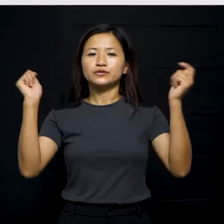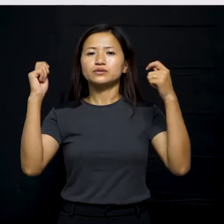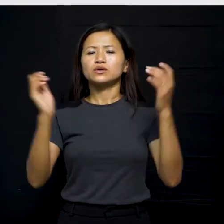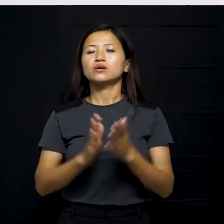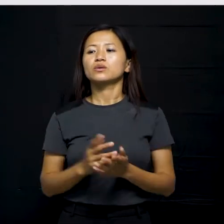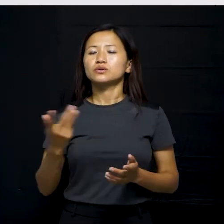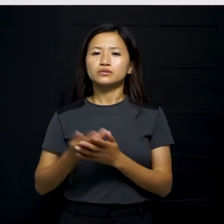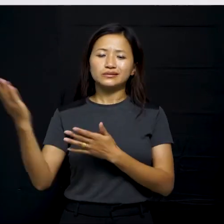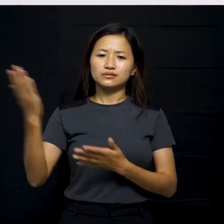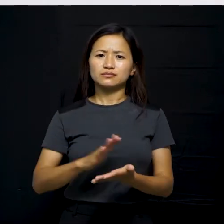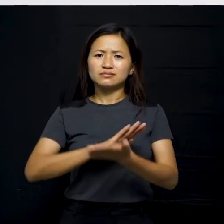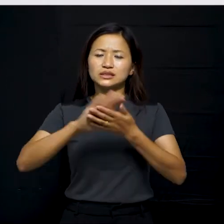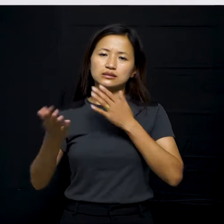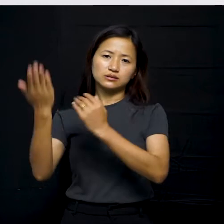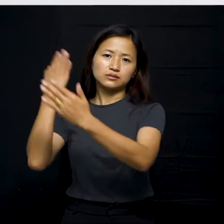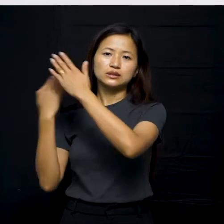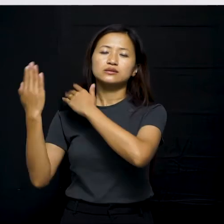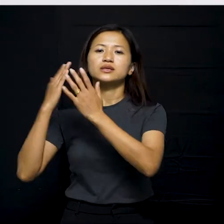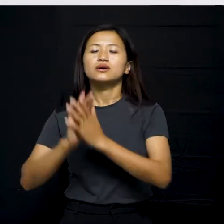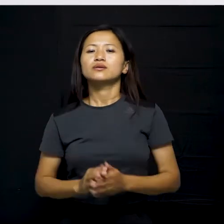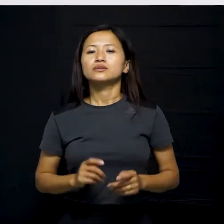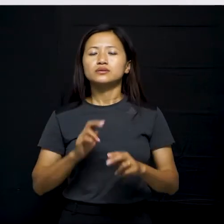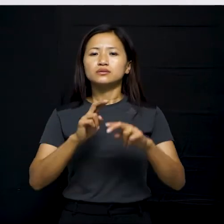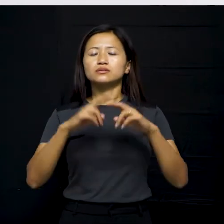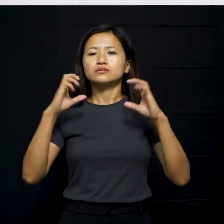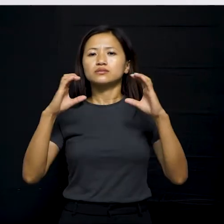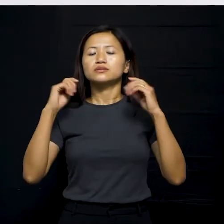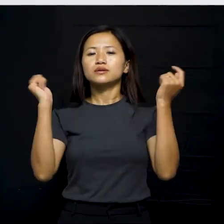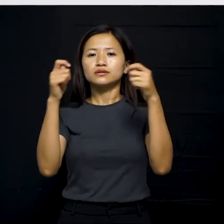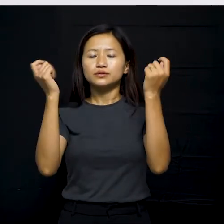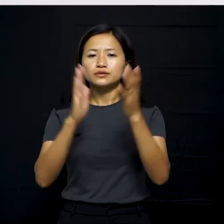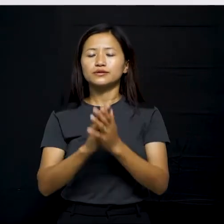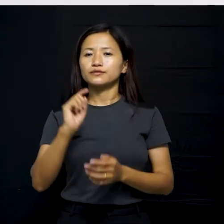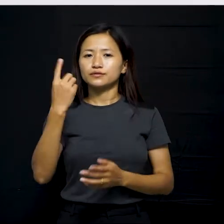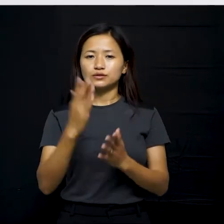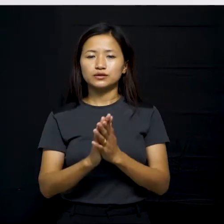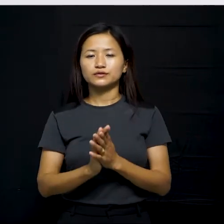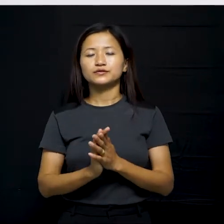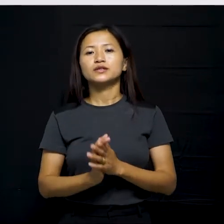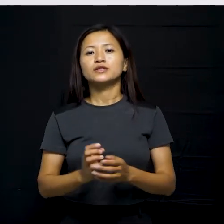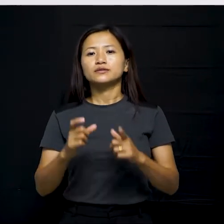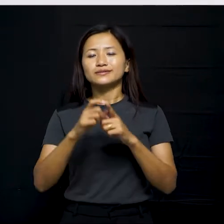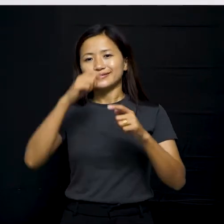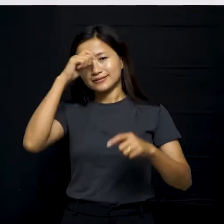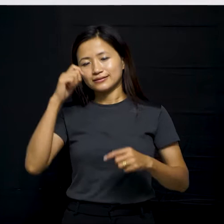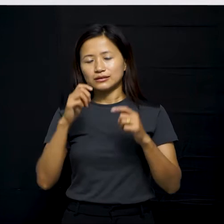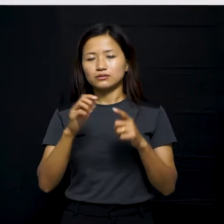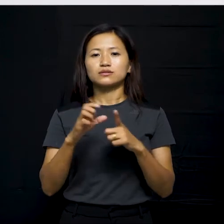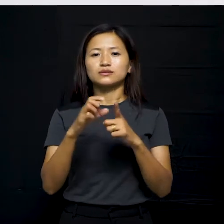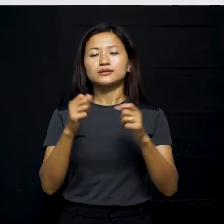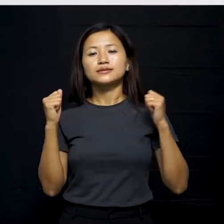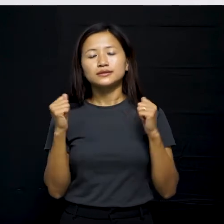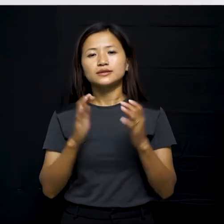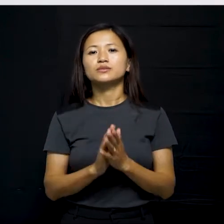have a long history, however, it is celebrated from the 1st of December to the 10th of December. Earlier